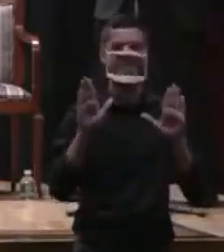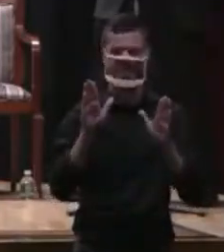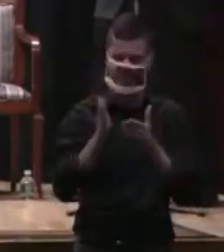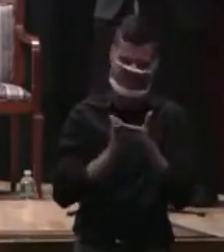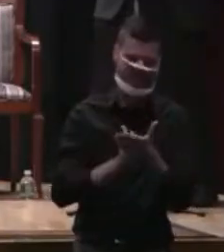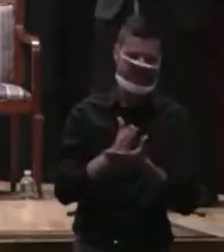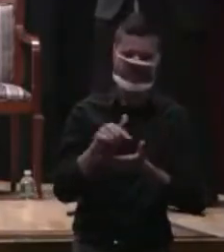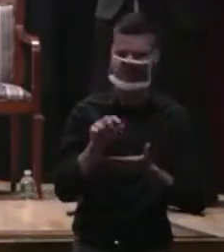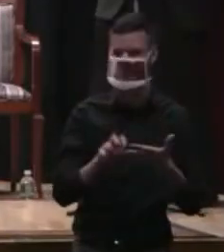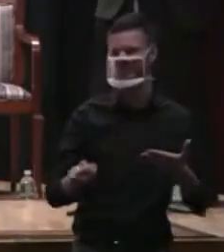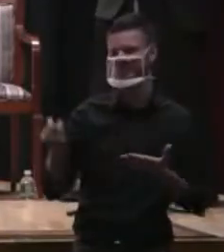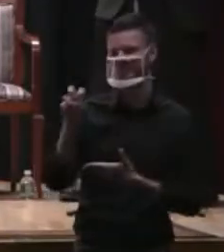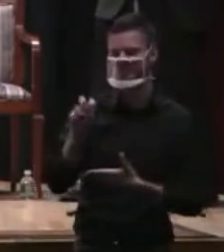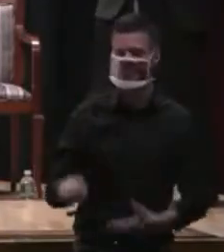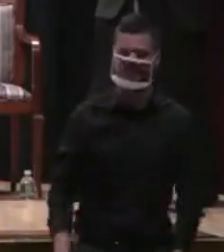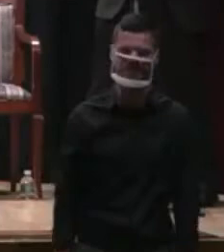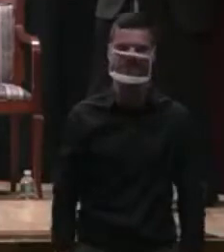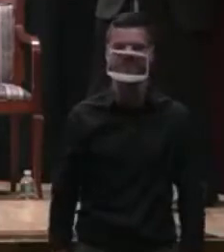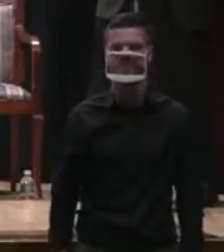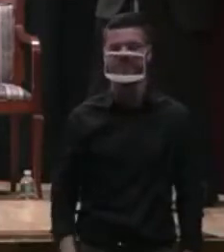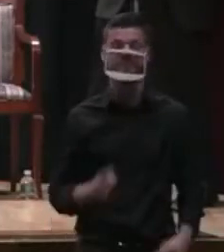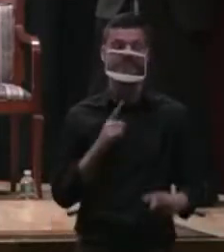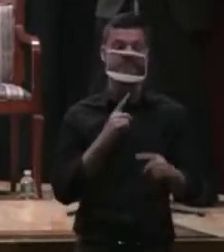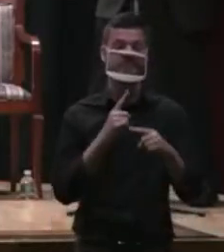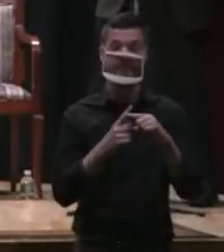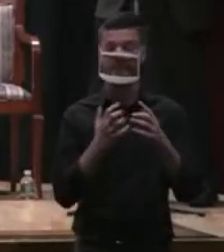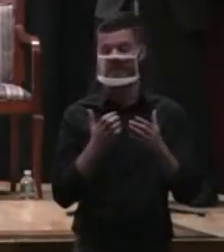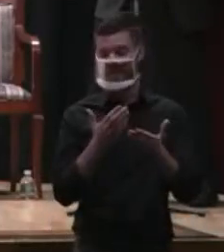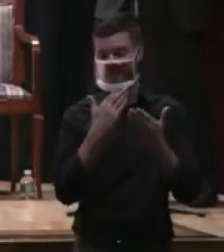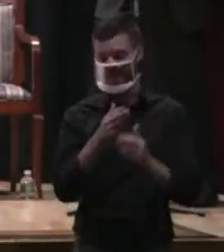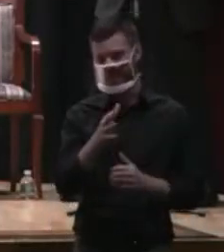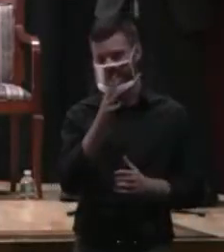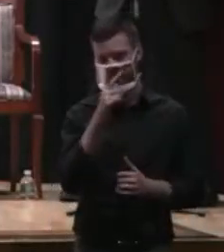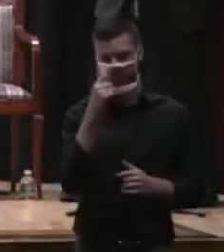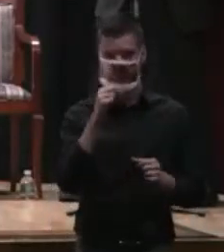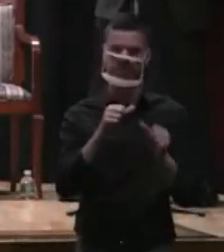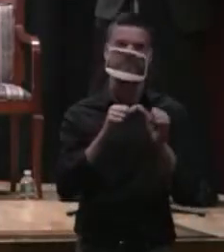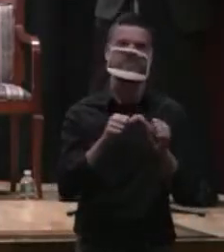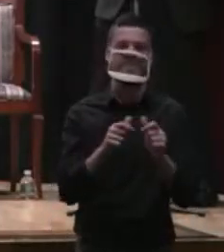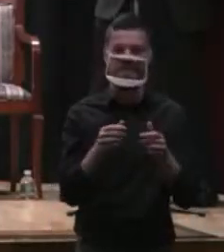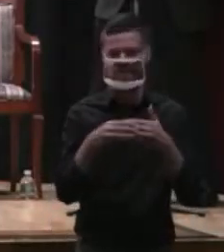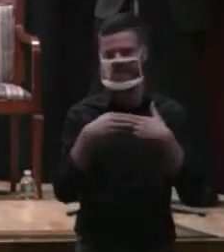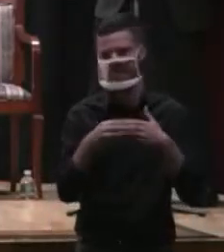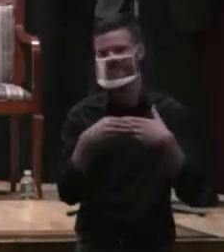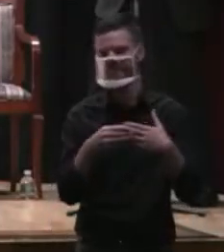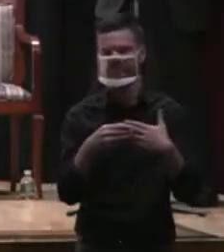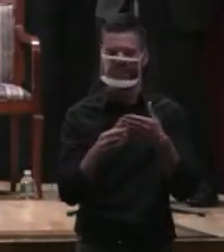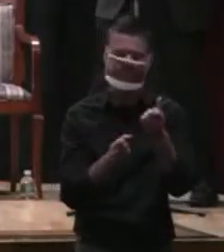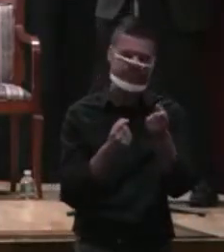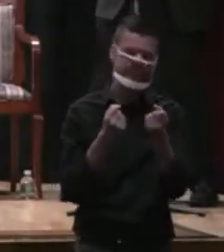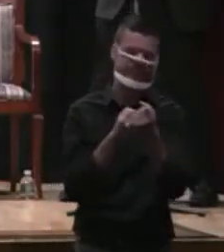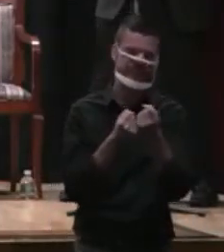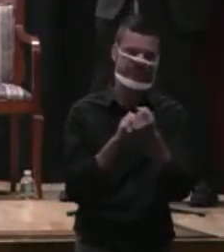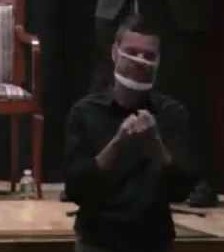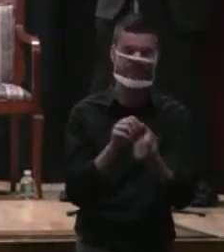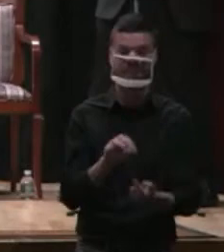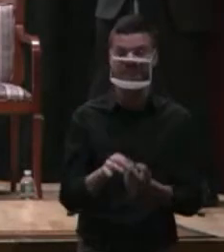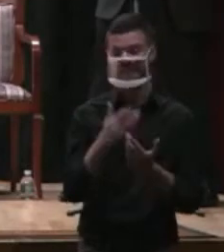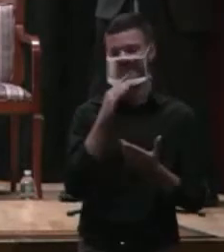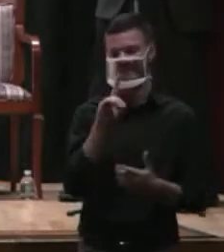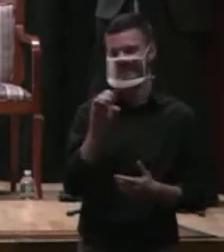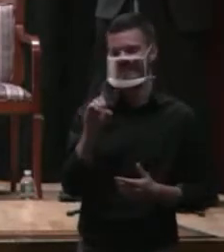through this journey. She would also like to thank her mom for endless flexibility and support. A special thanks to Dee